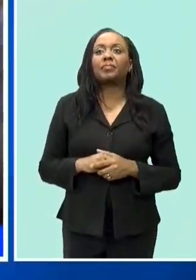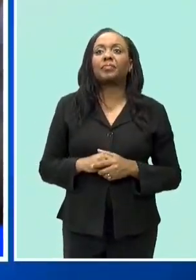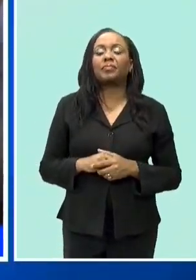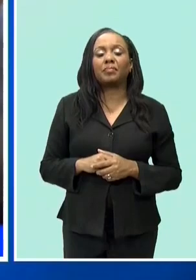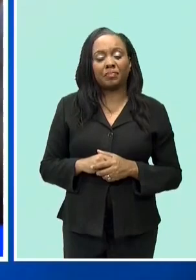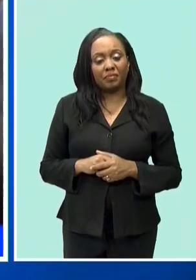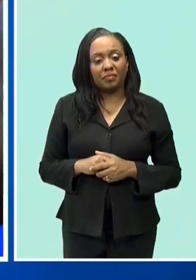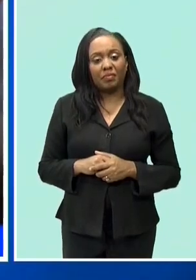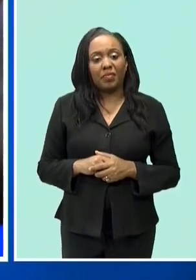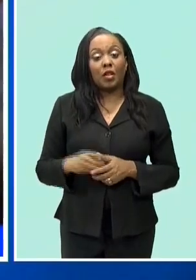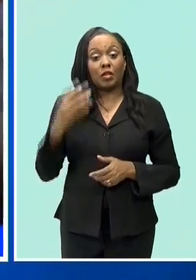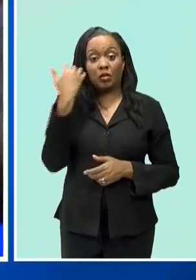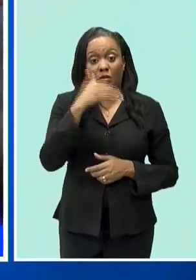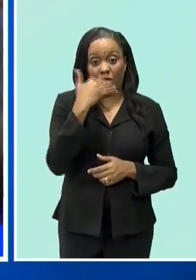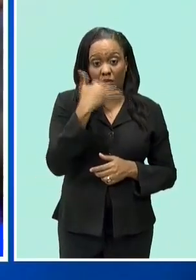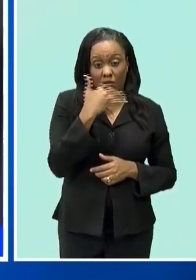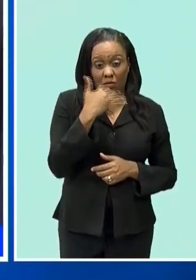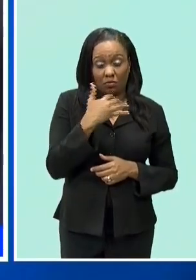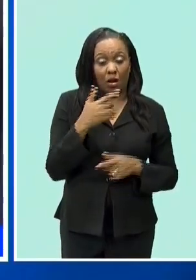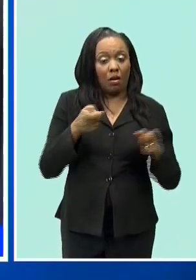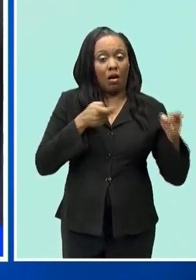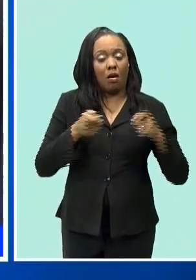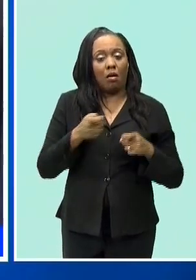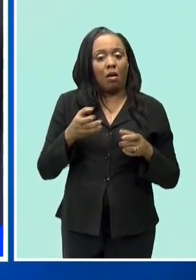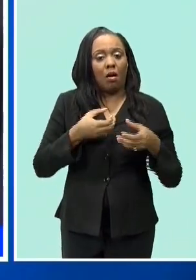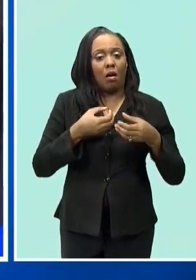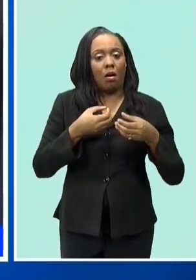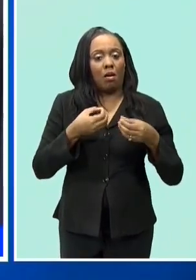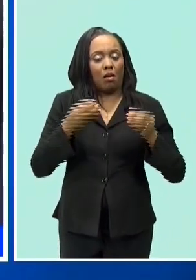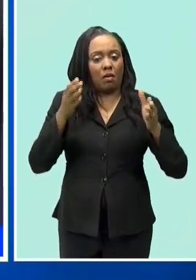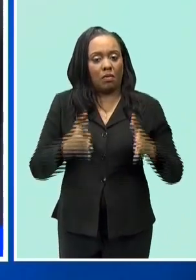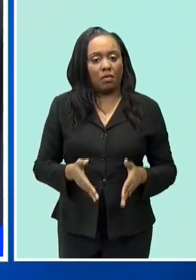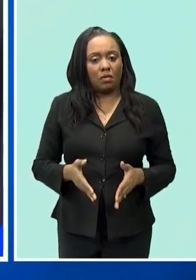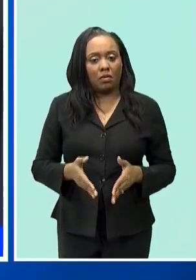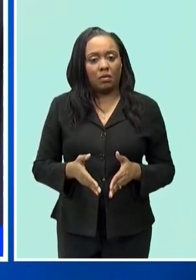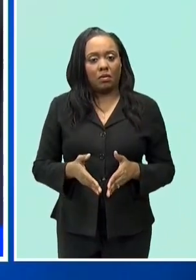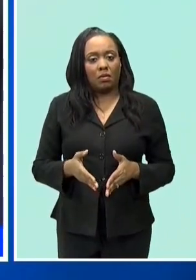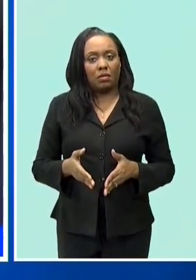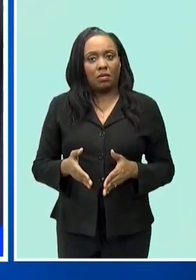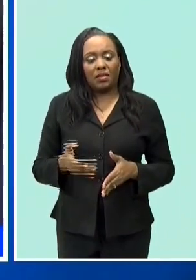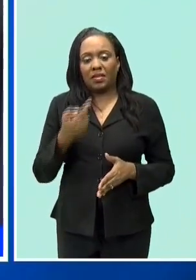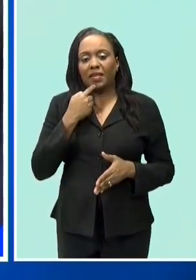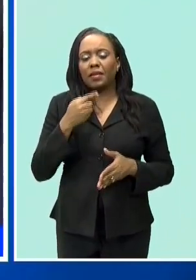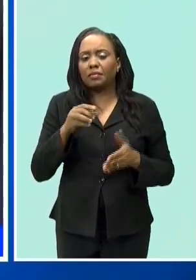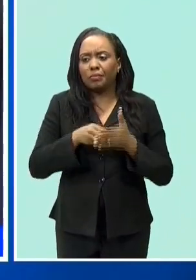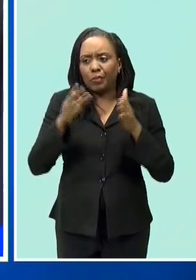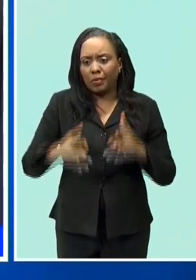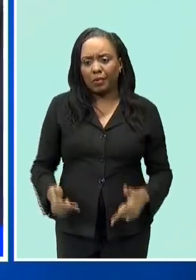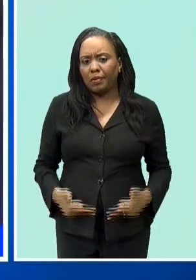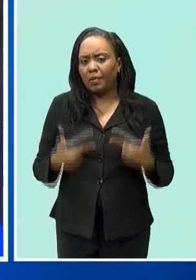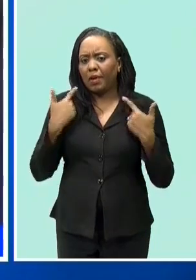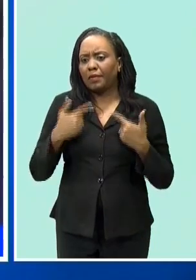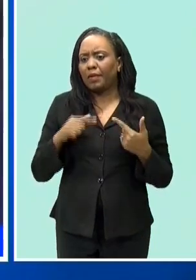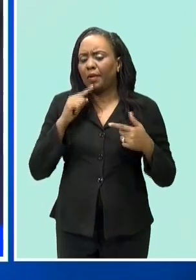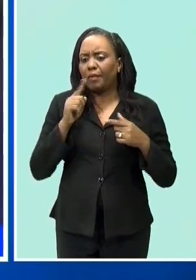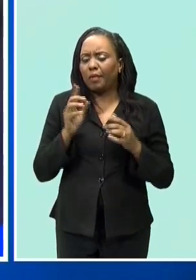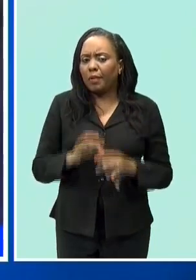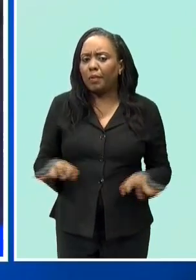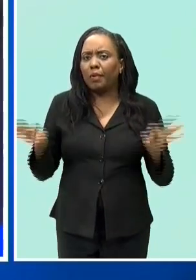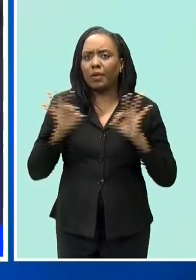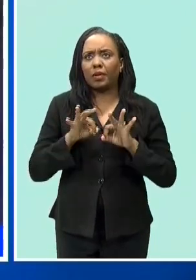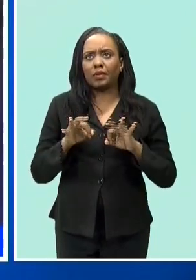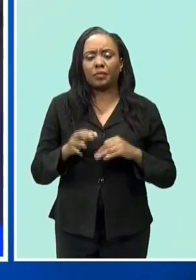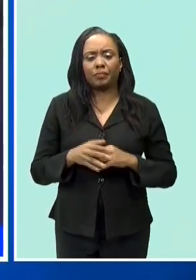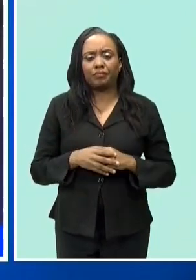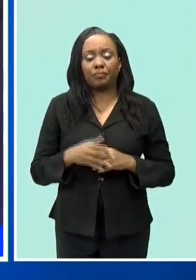officer within the drug control unit, says the security and life of the students are of primary concern. And so we would